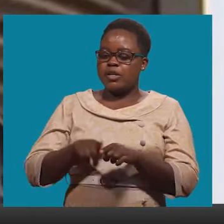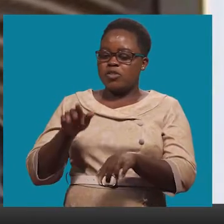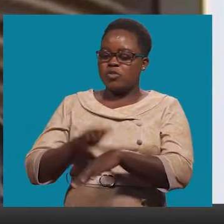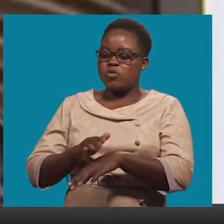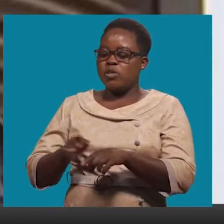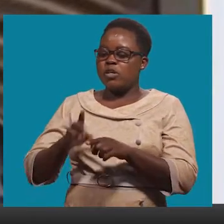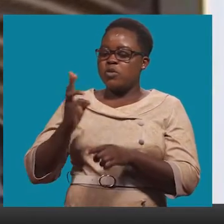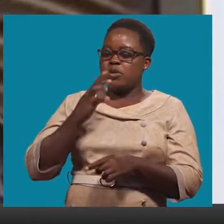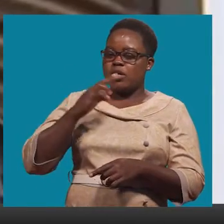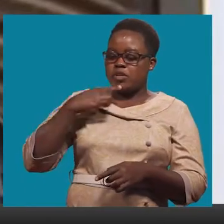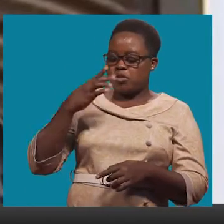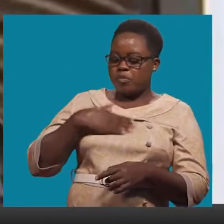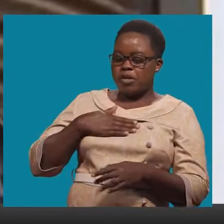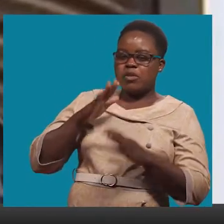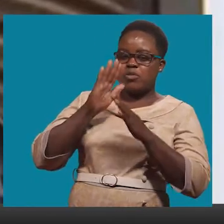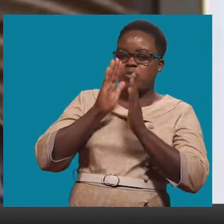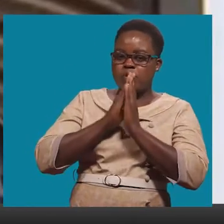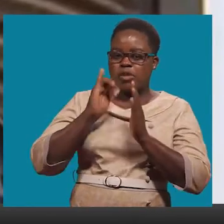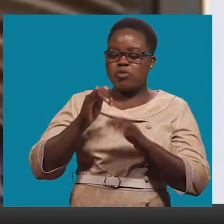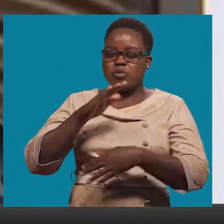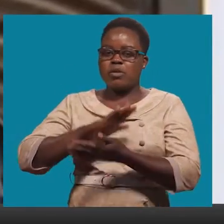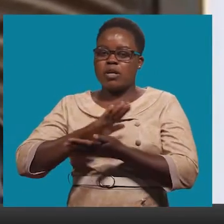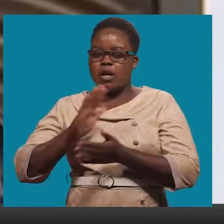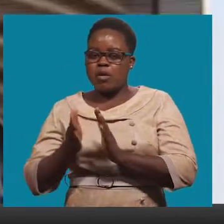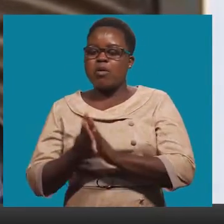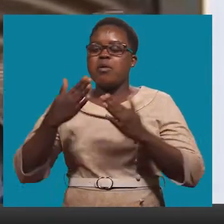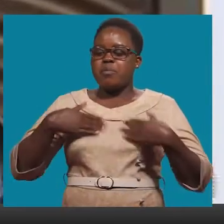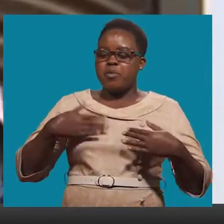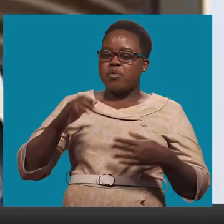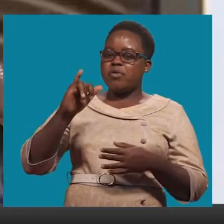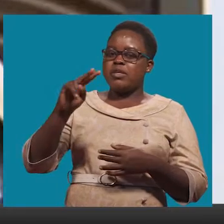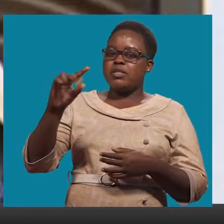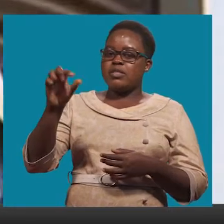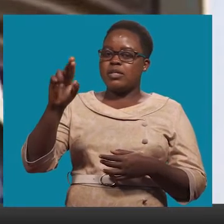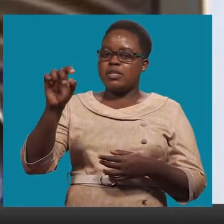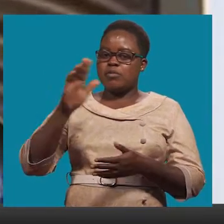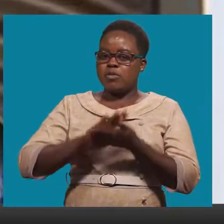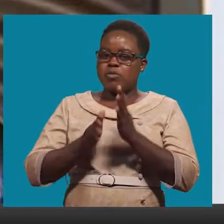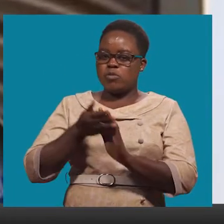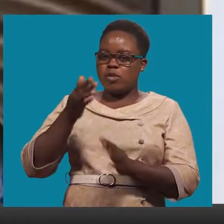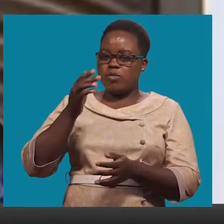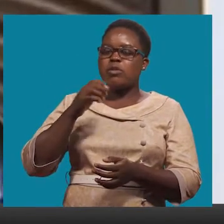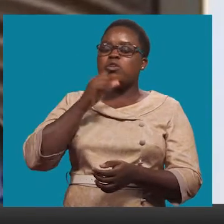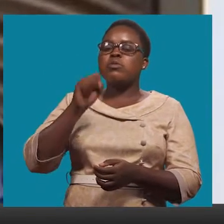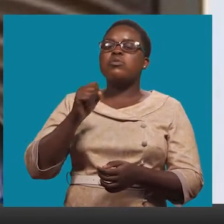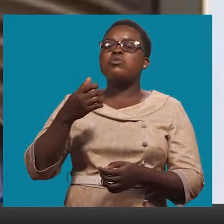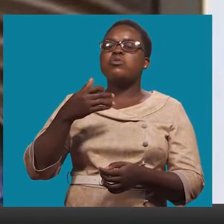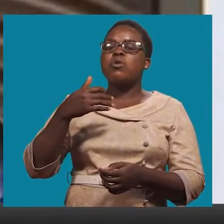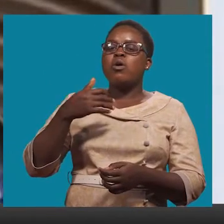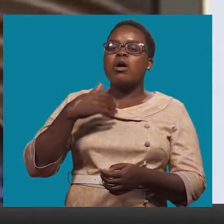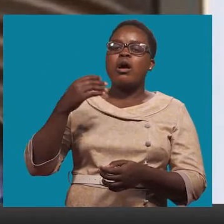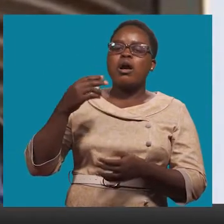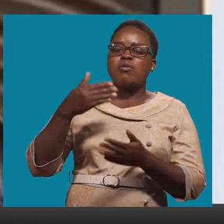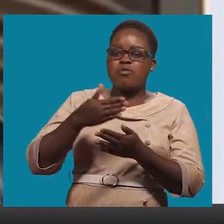We can only be as good as we are. So mine is to pray that we become people of integrity. Because without integrity,